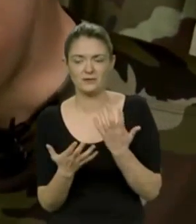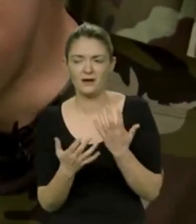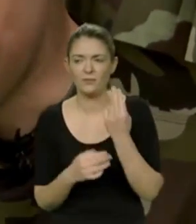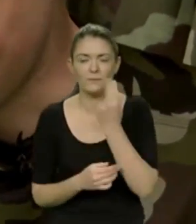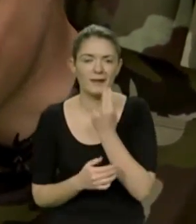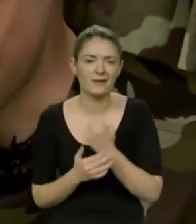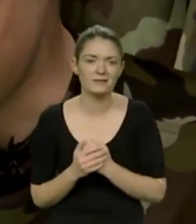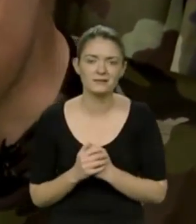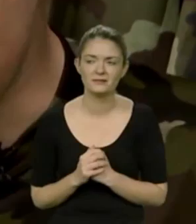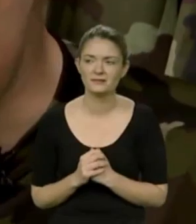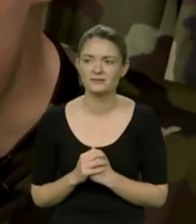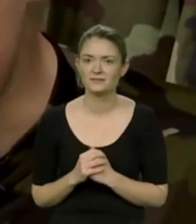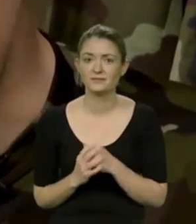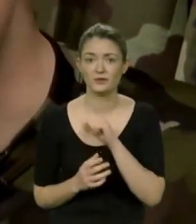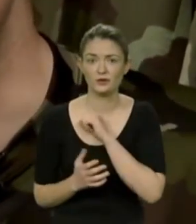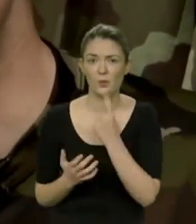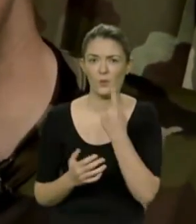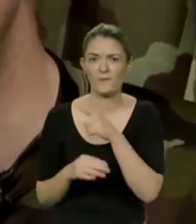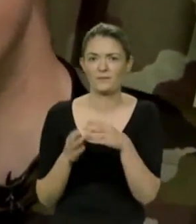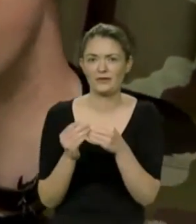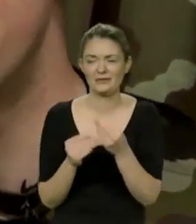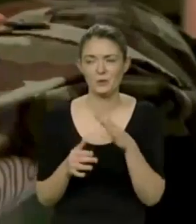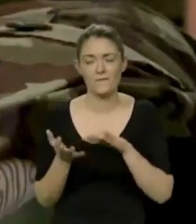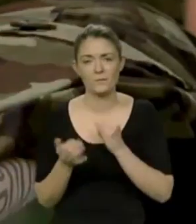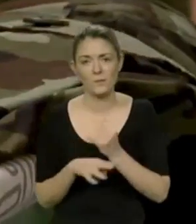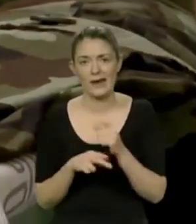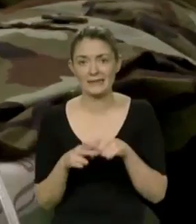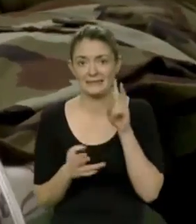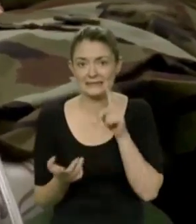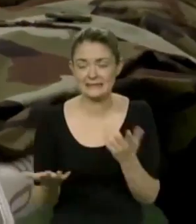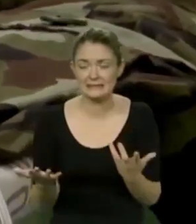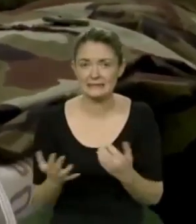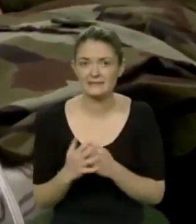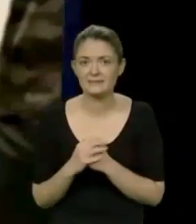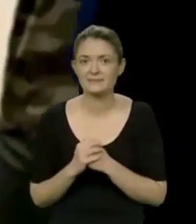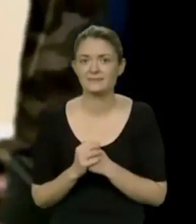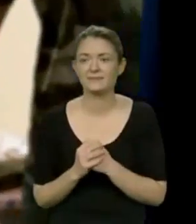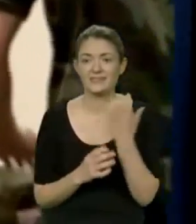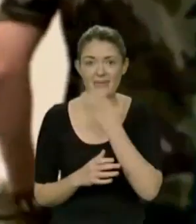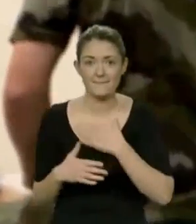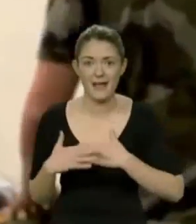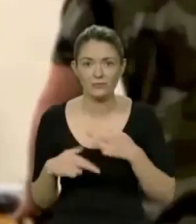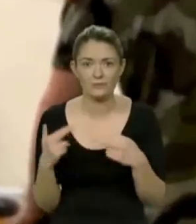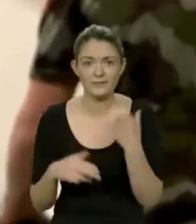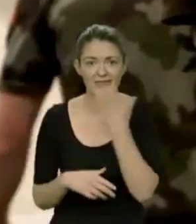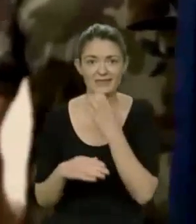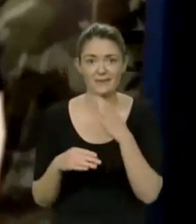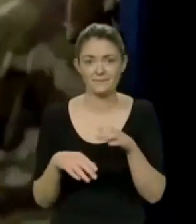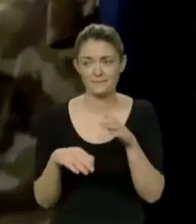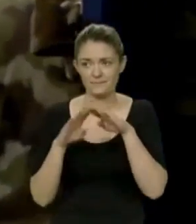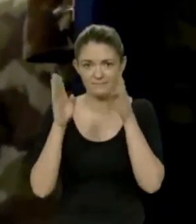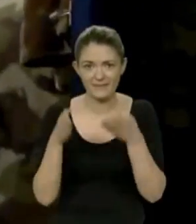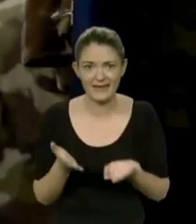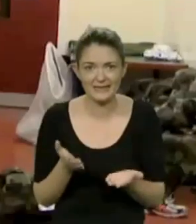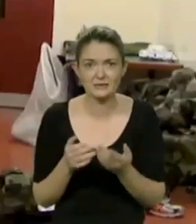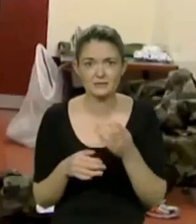Sure, it's kind of one of those things you have to just wait and see. Clean the bathrooms, clean the billets, polish the boots,